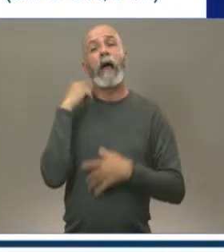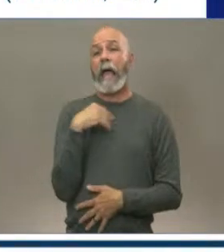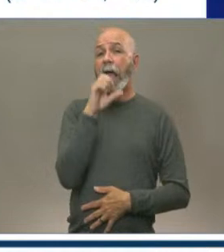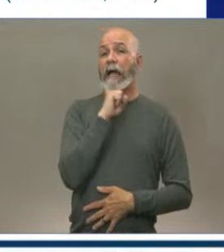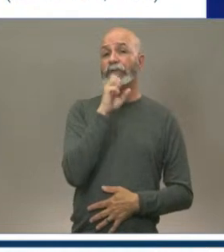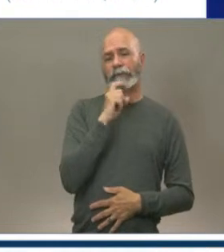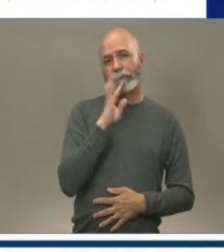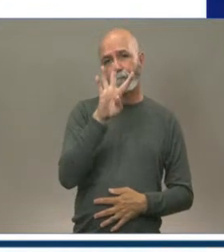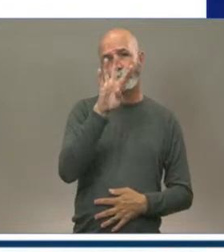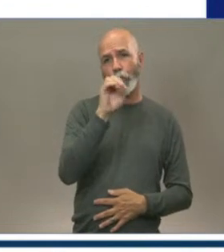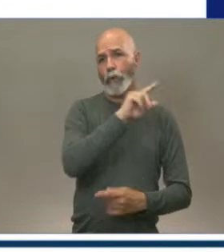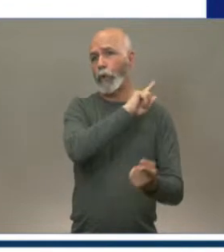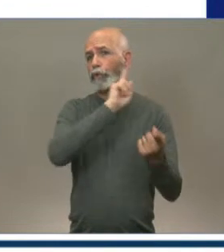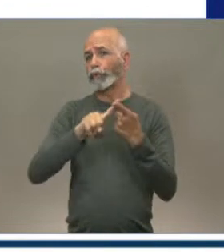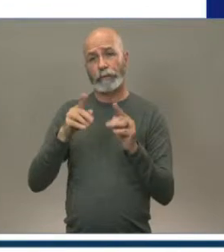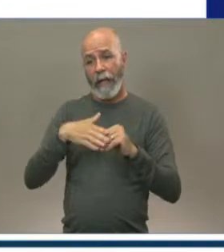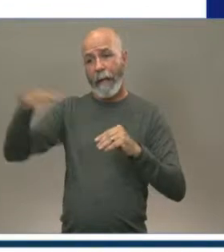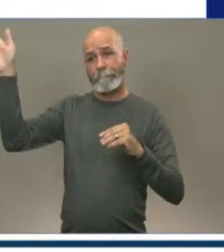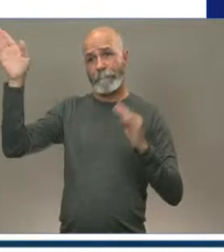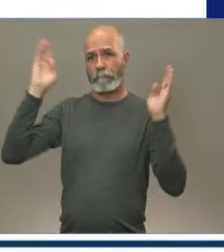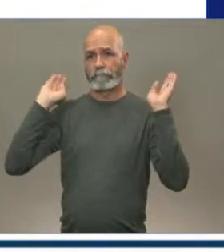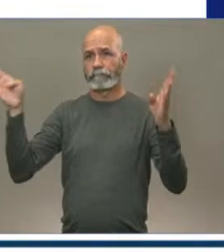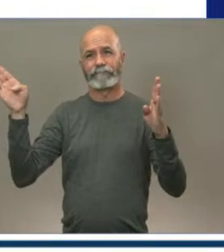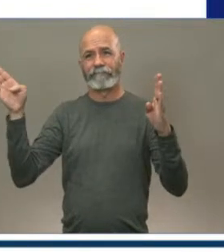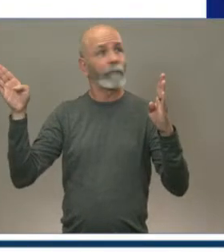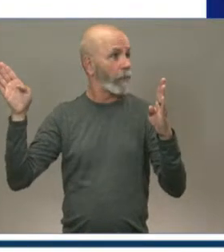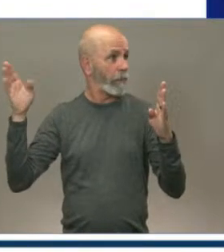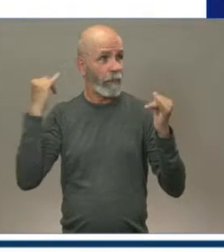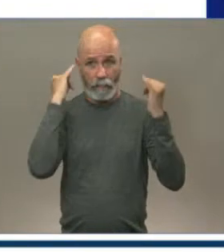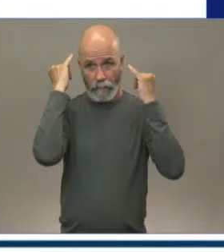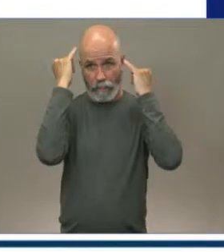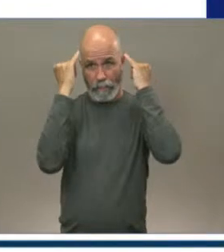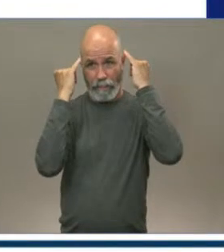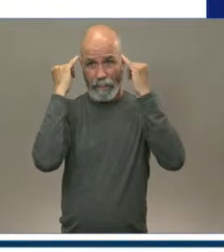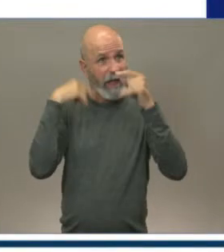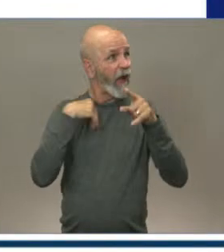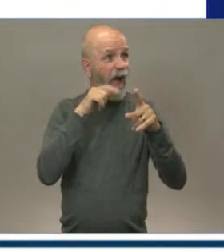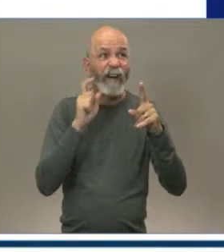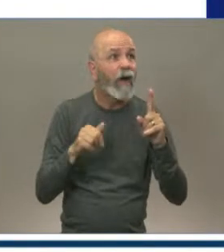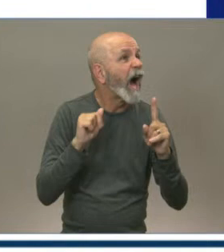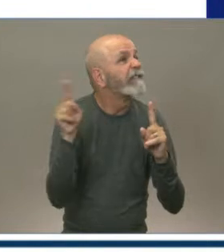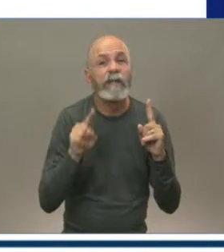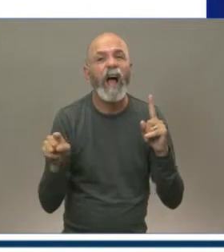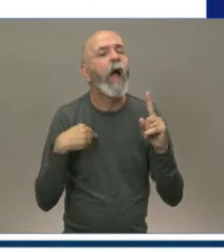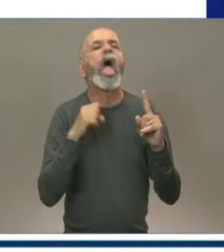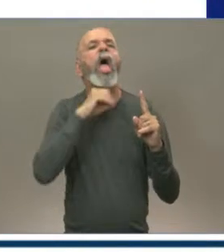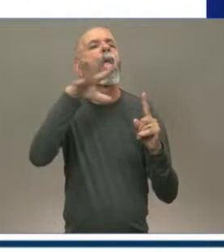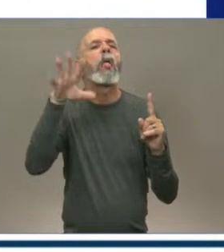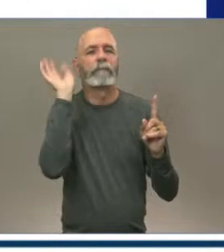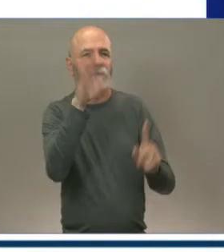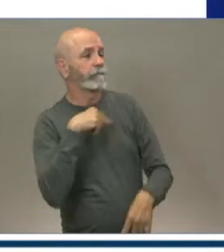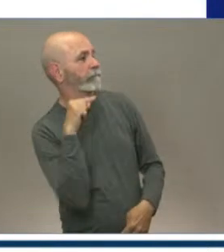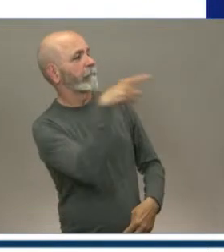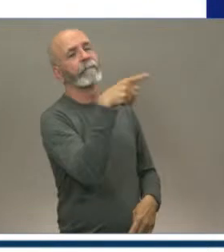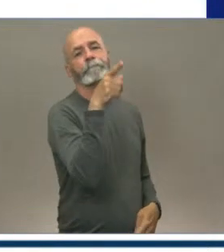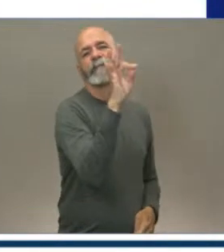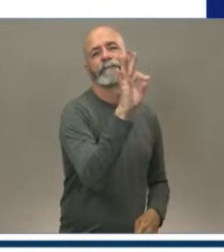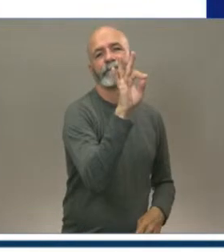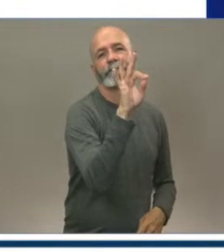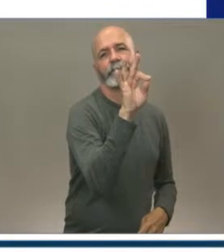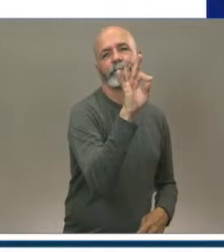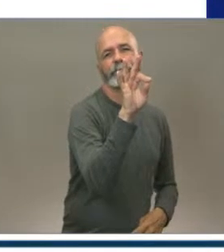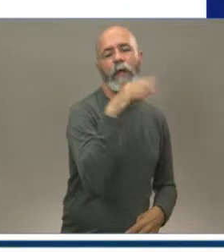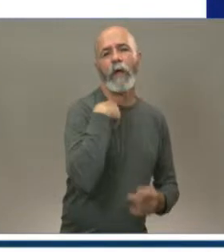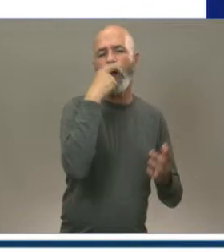canceling their AstraZeneca appointment and choosing the mRNA vaccine. Over 1,000 appointments have been canceled, and our health